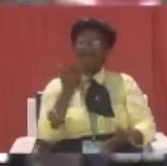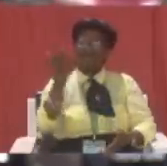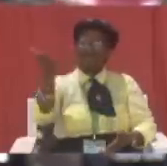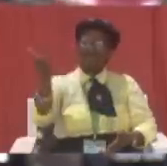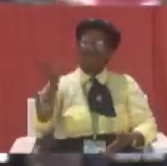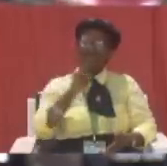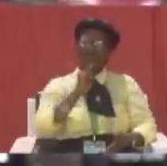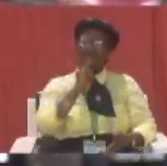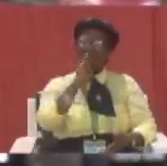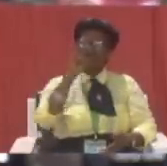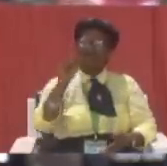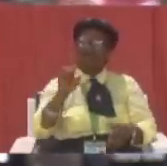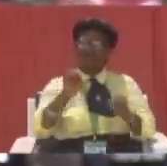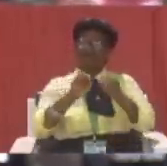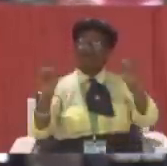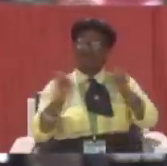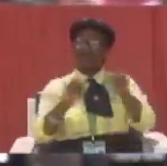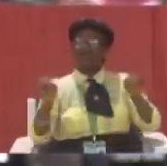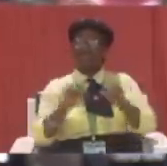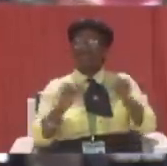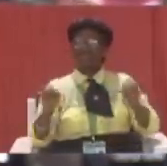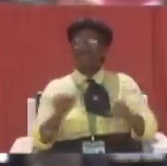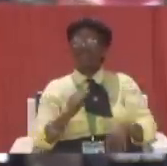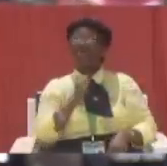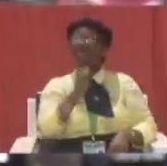impossible with God.